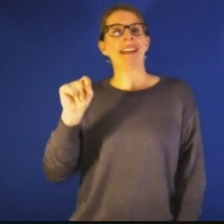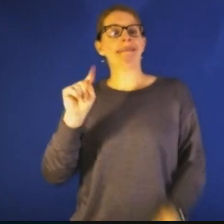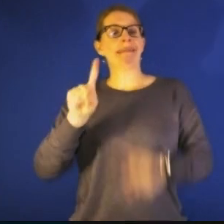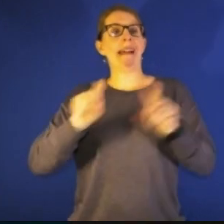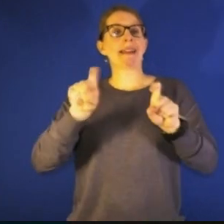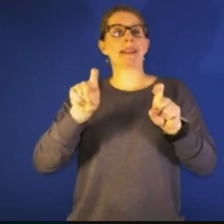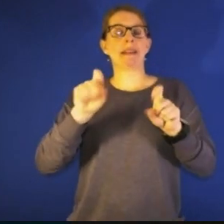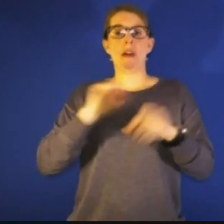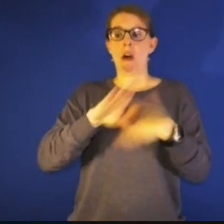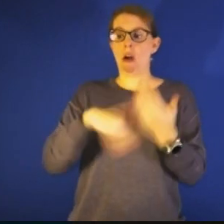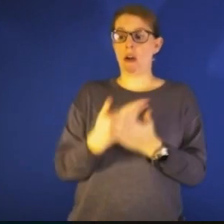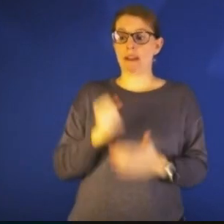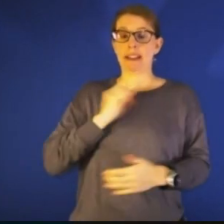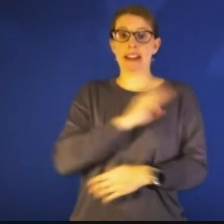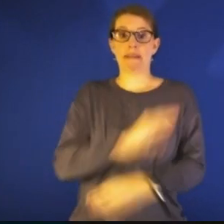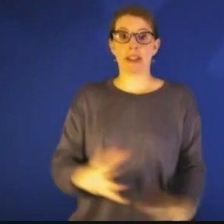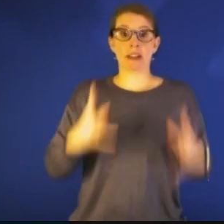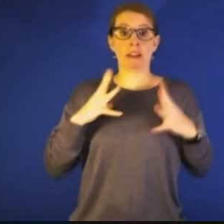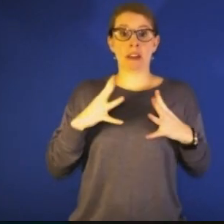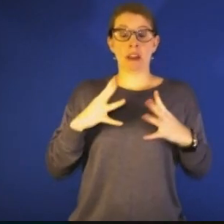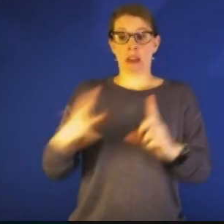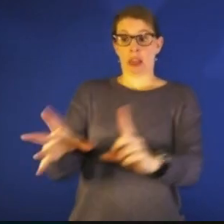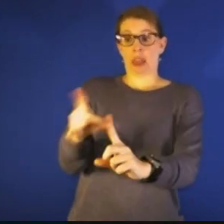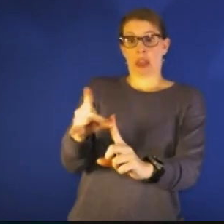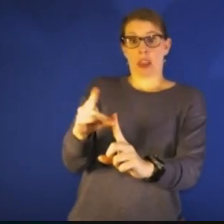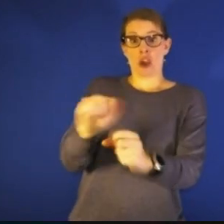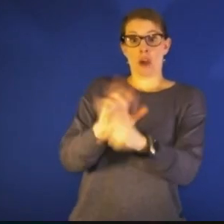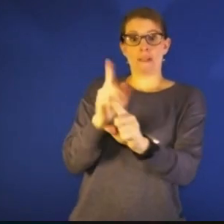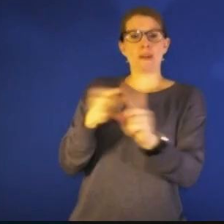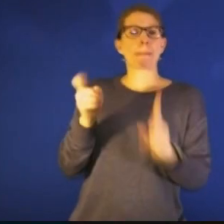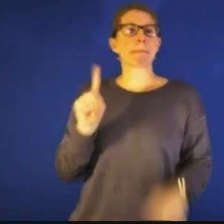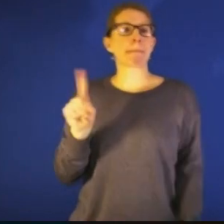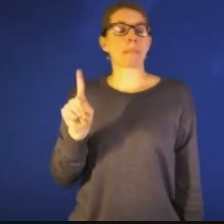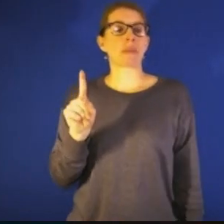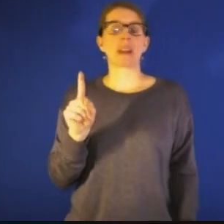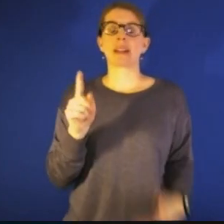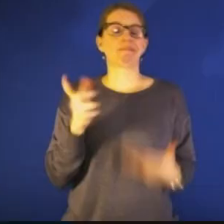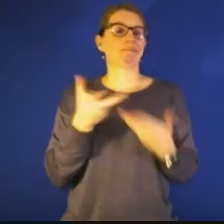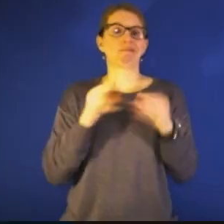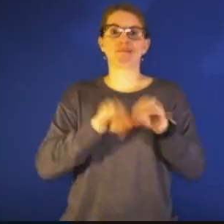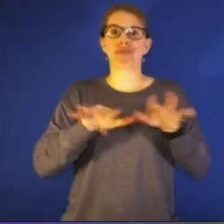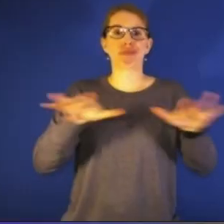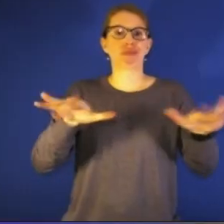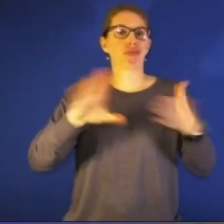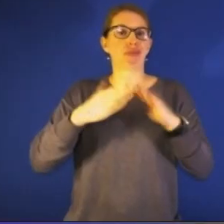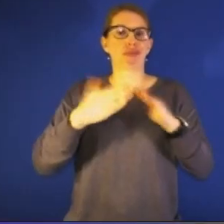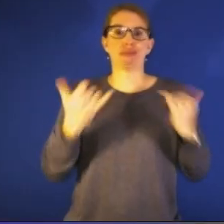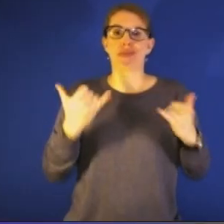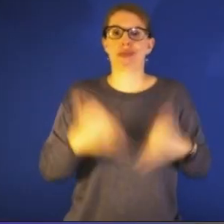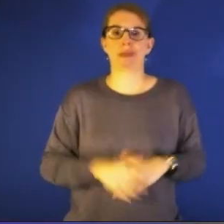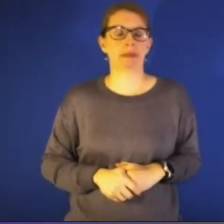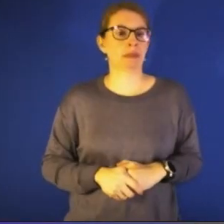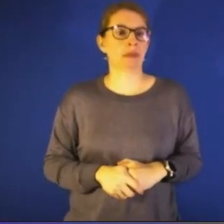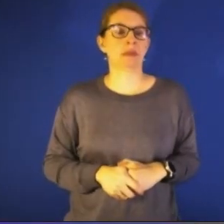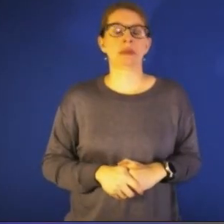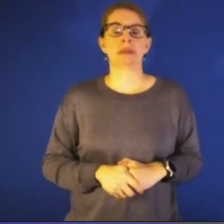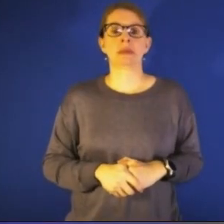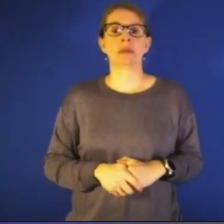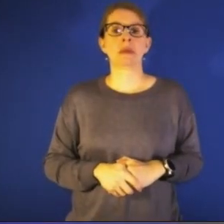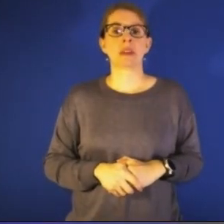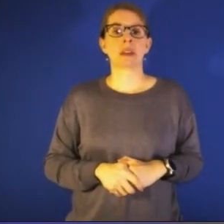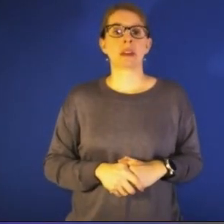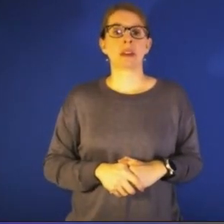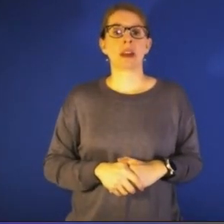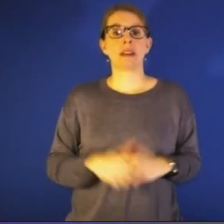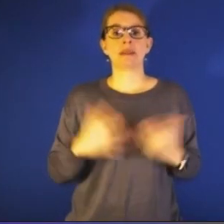out with COVID, do we know where they're getting it from? It's just everywhere in the community, right? I think, I think you watch everybody shake their head.